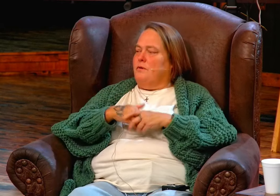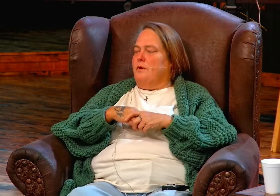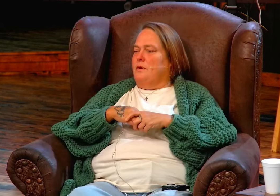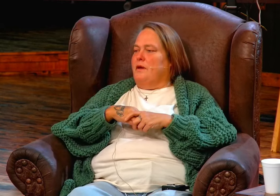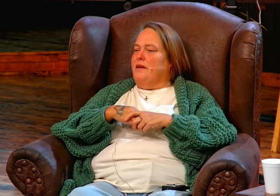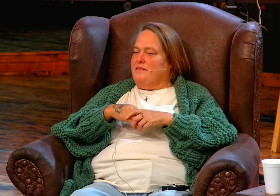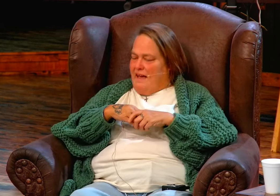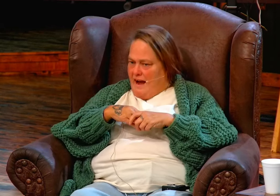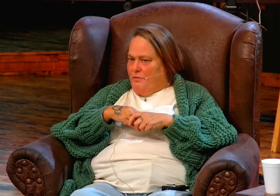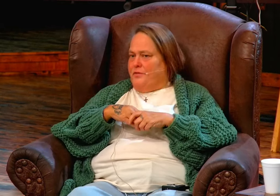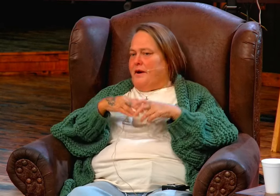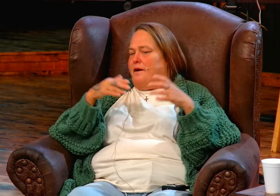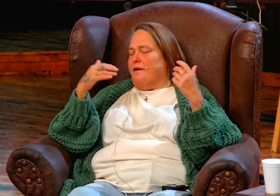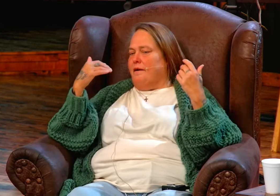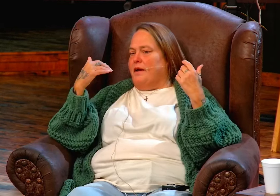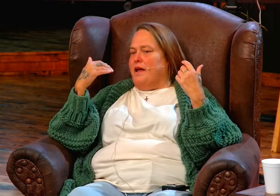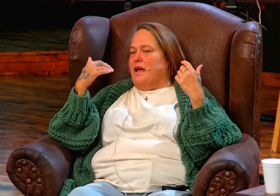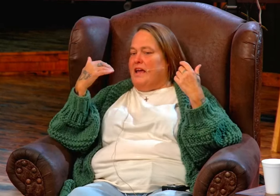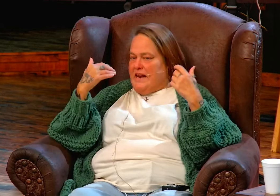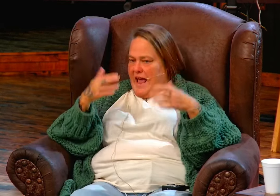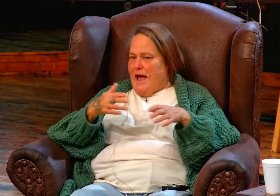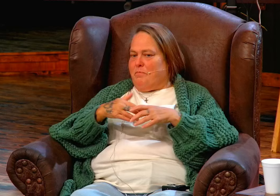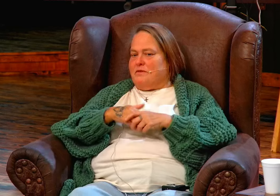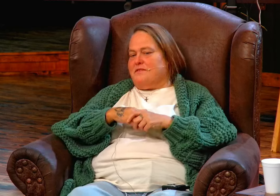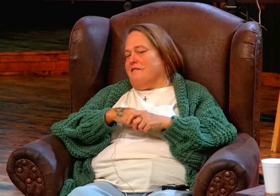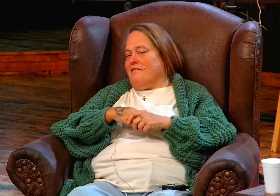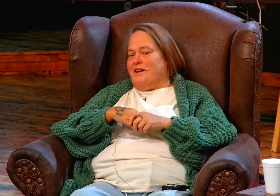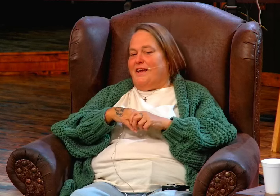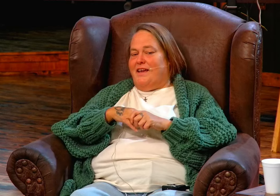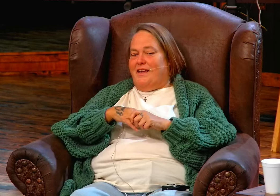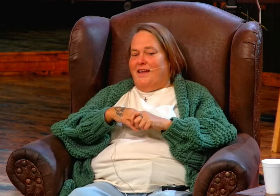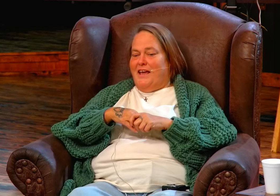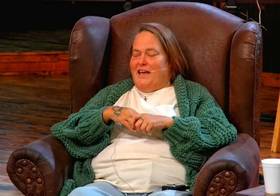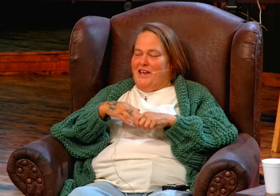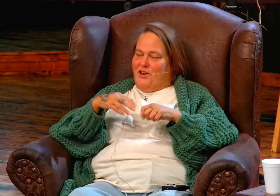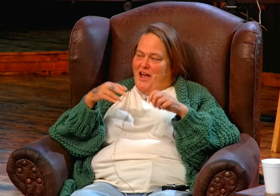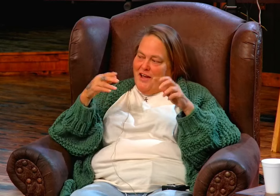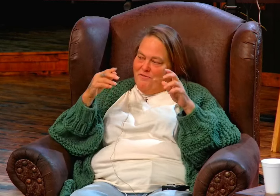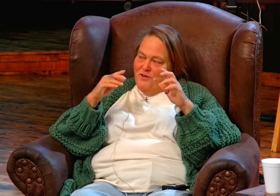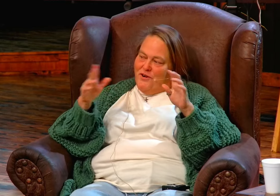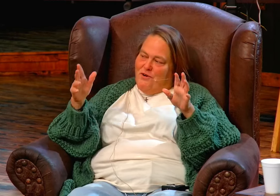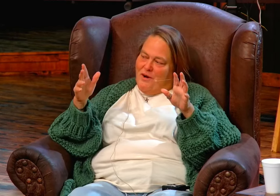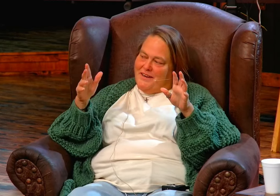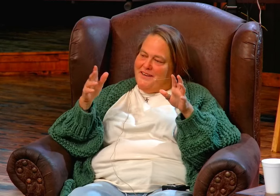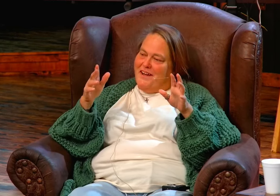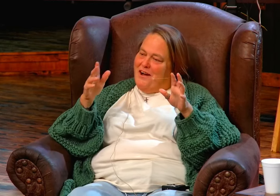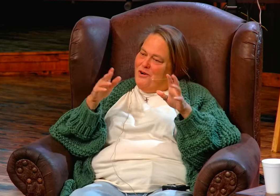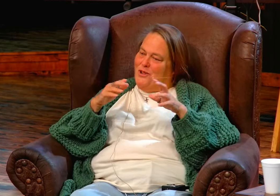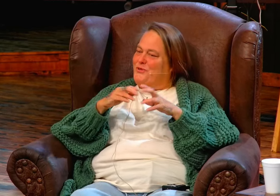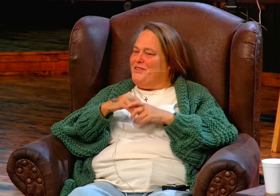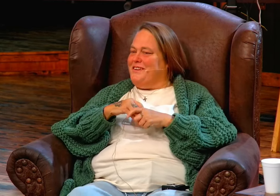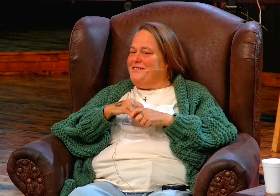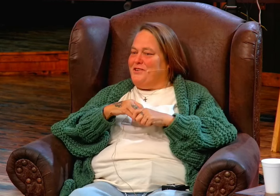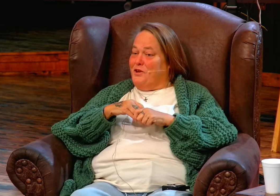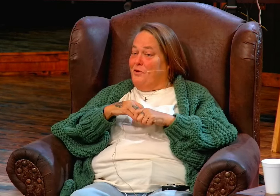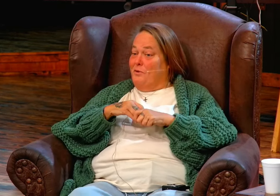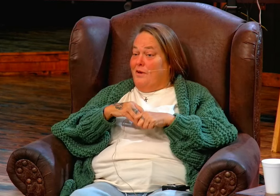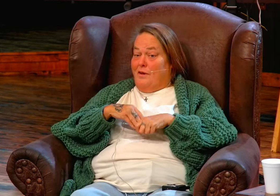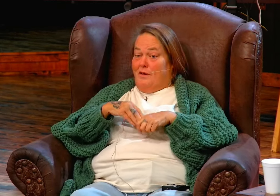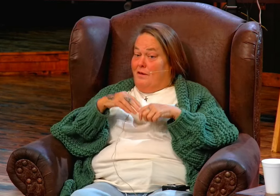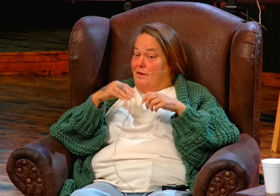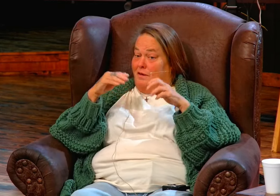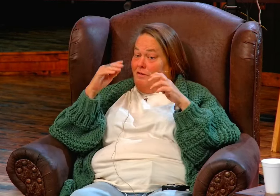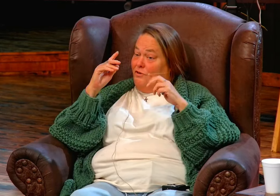truth. It's out there. It happens every day, and you have no idea how close it is to